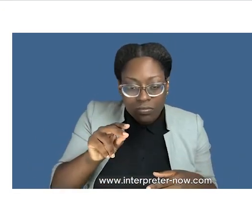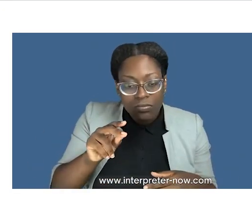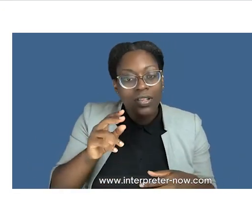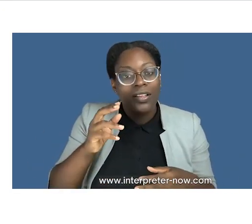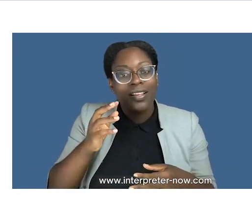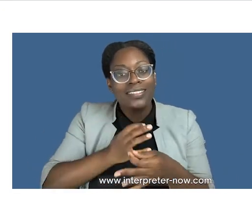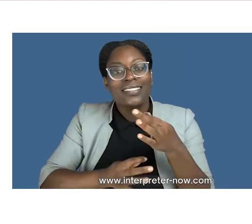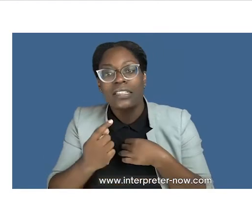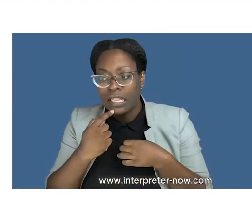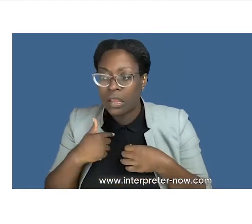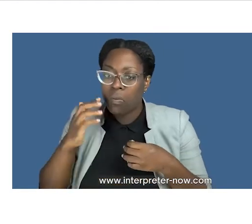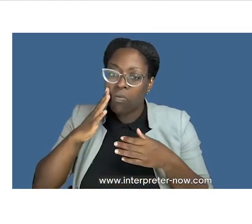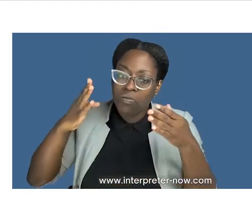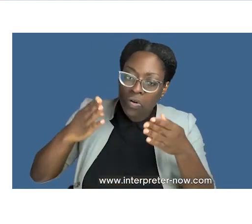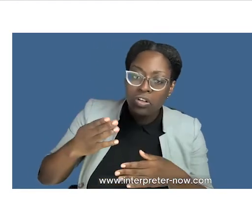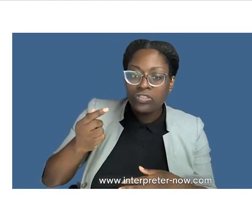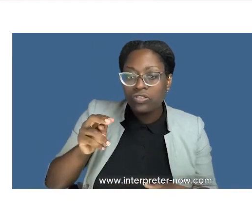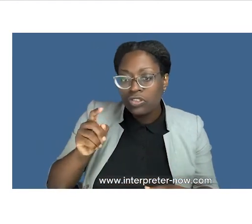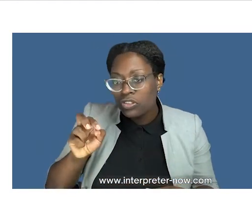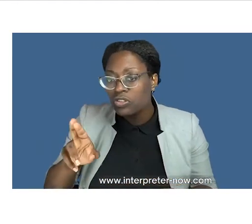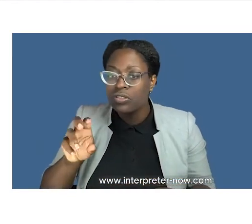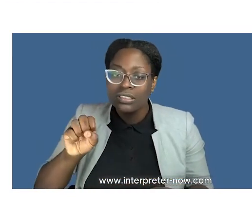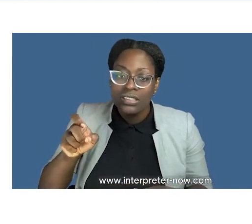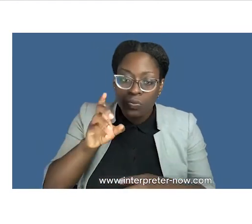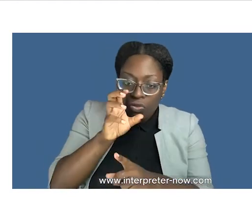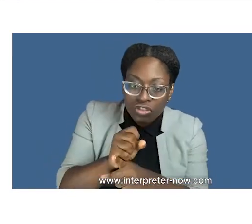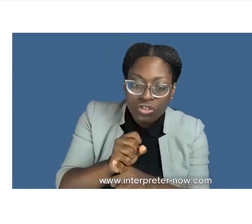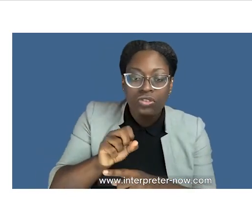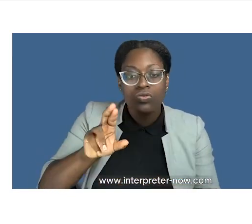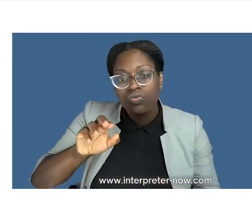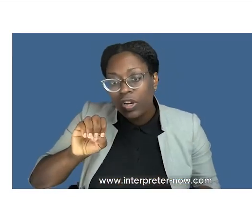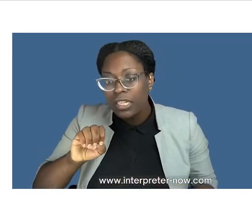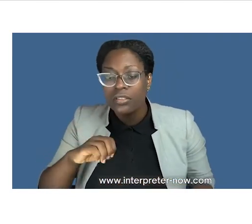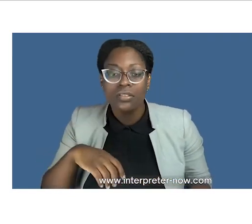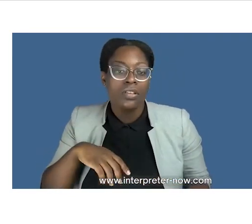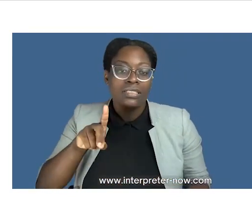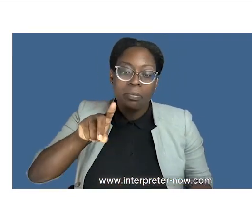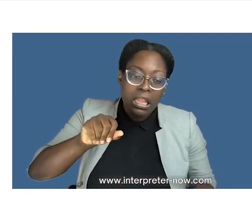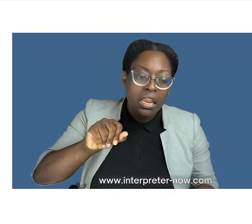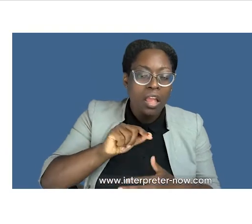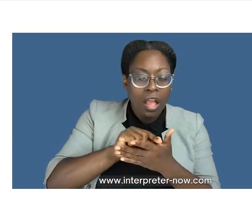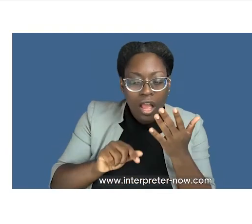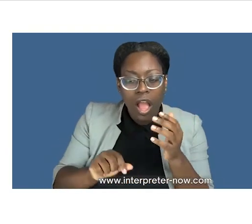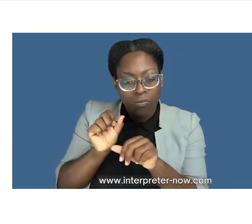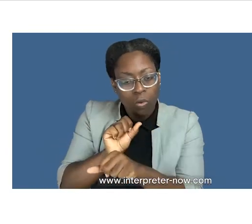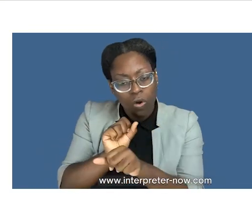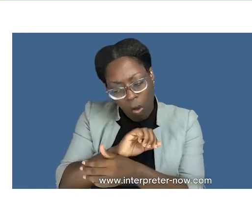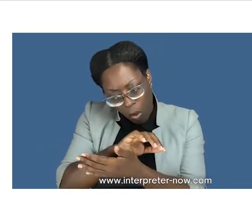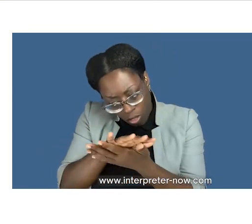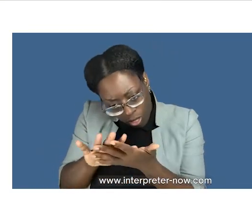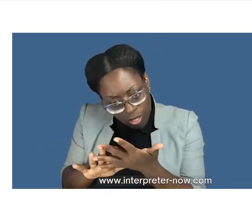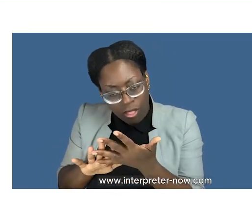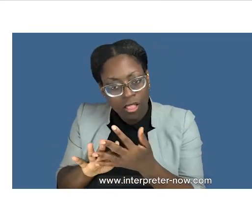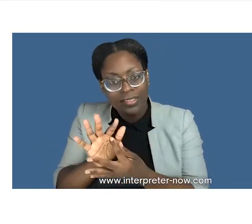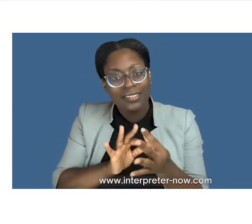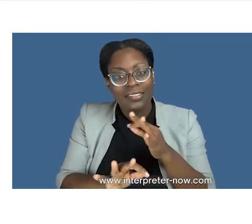pick gender, race, ethnicity, disability, and really work on all of that together, sexual orientation and so on, and